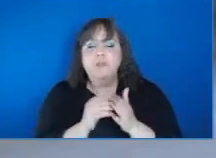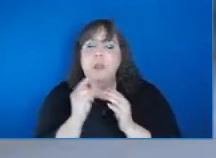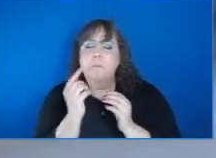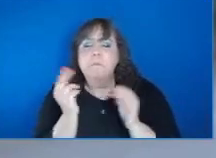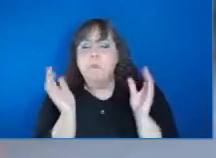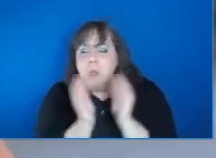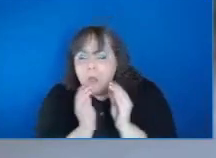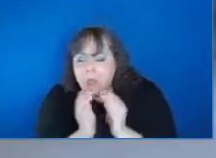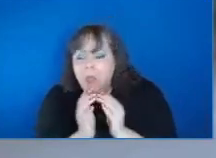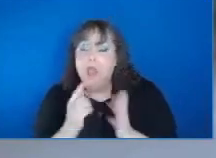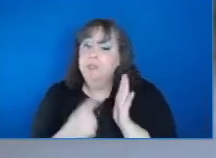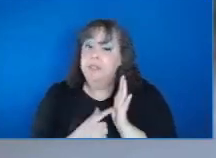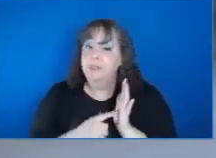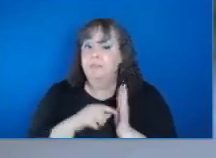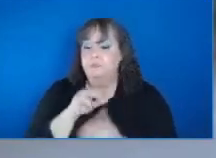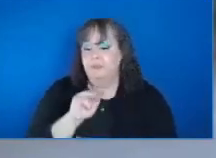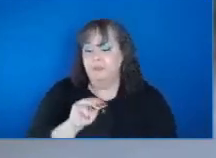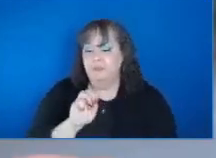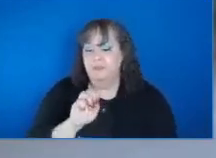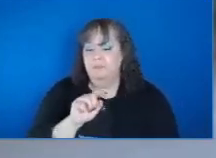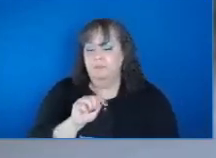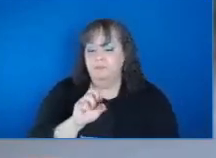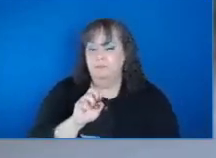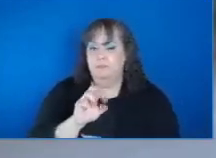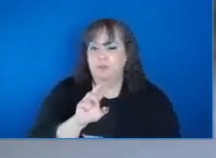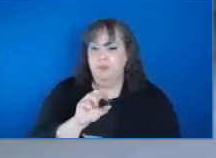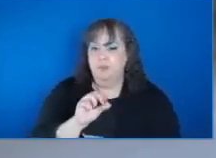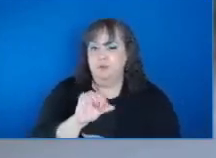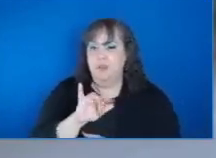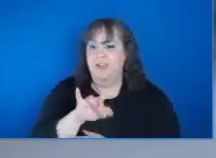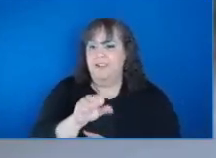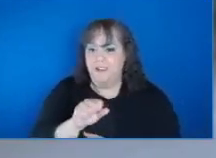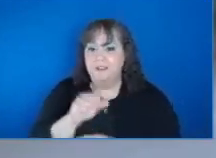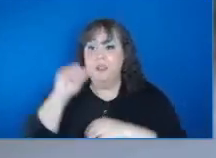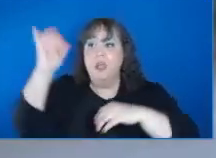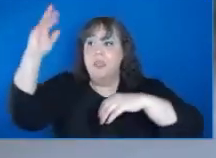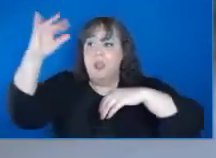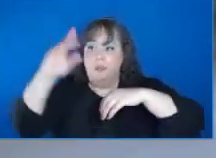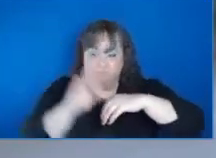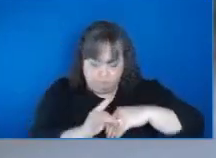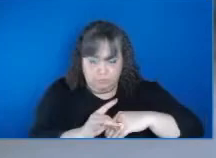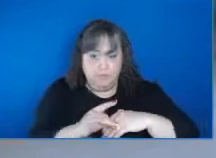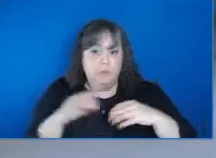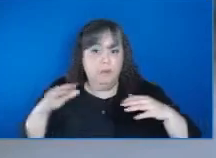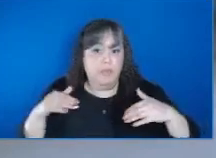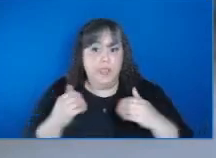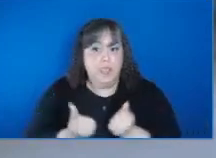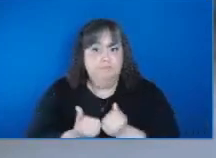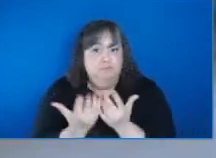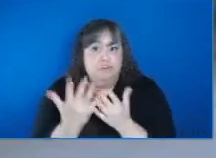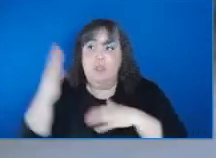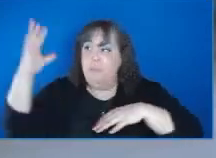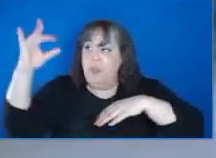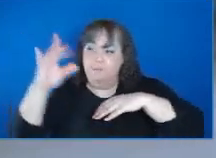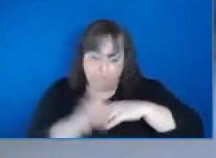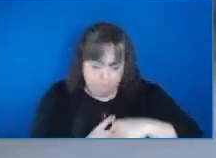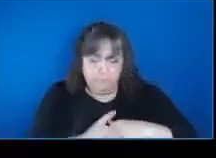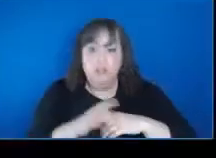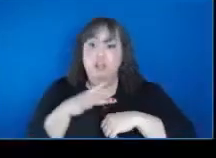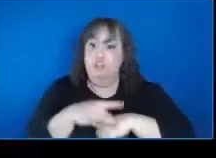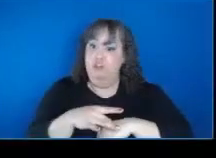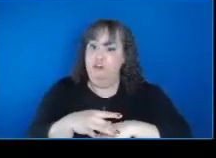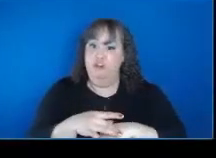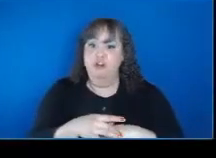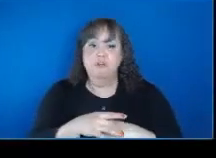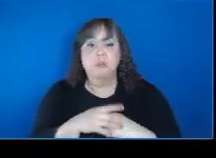reasonable-sized meteorites that fall all the way to the surface and don't burn up on a regular basis. So they're pretty common out there, but hopefully,